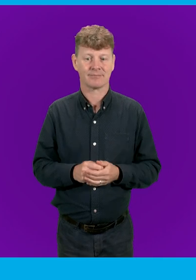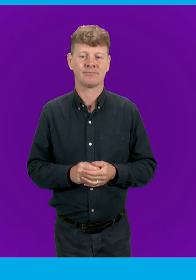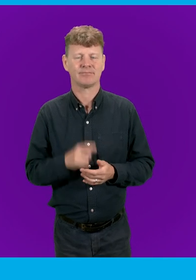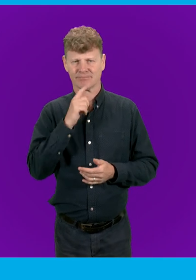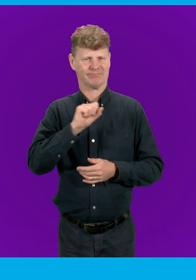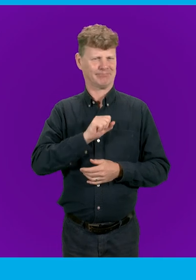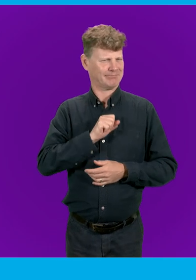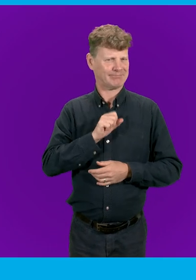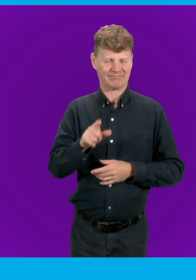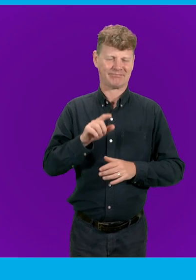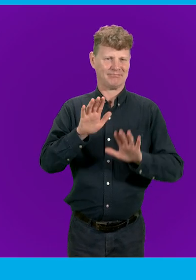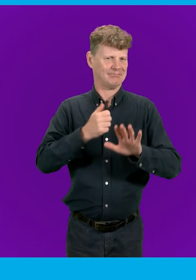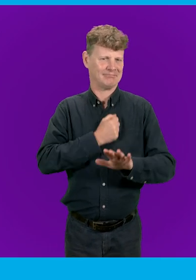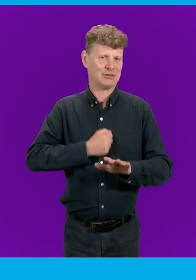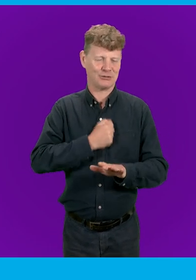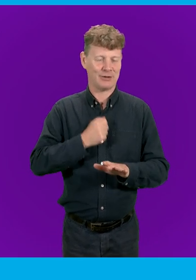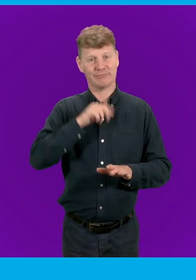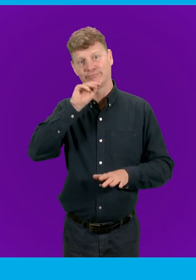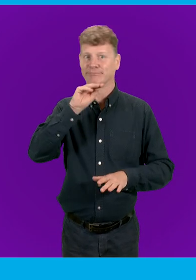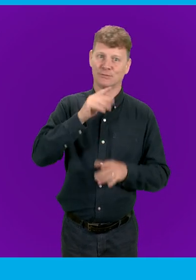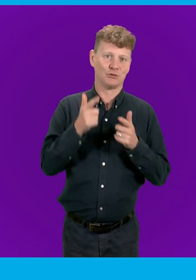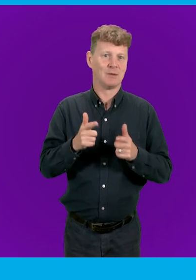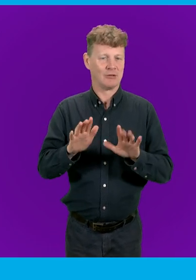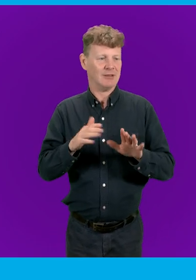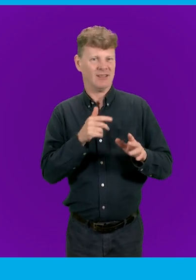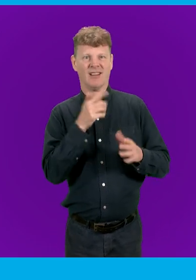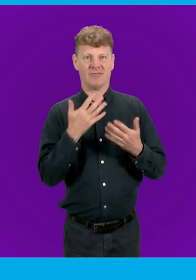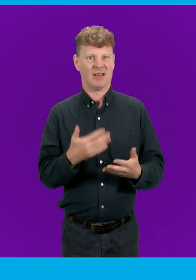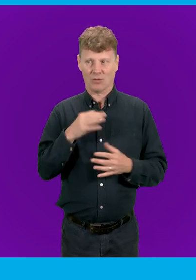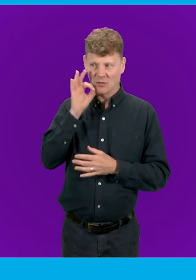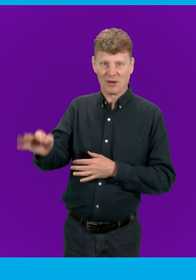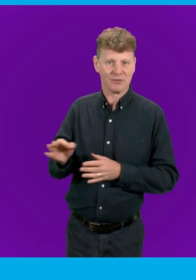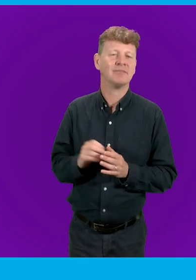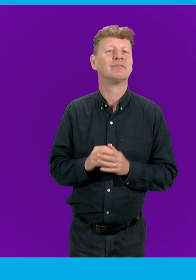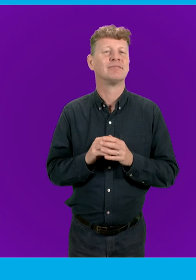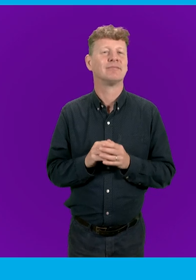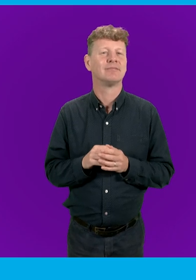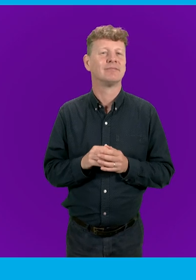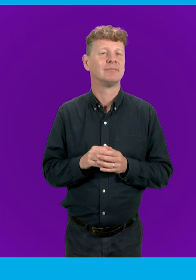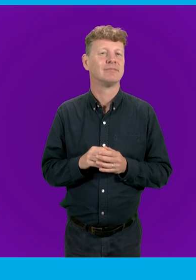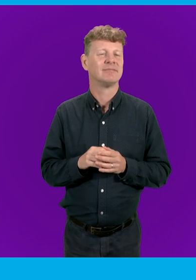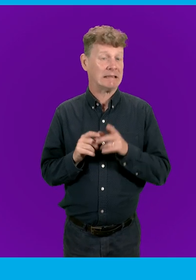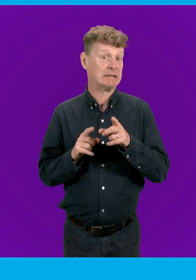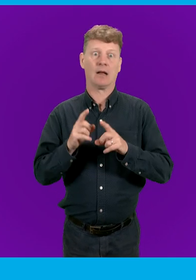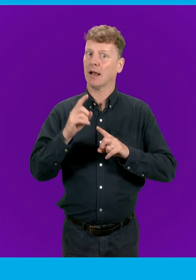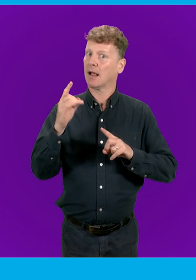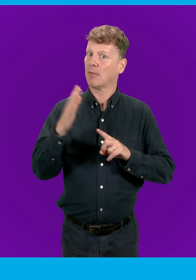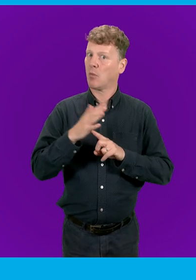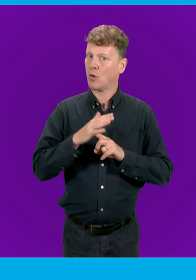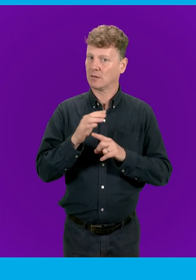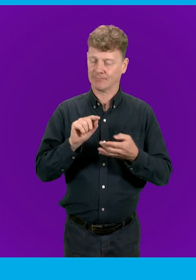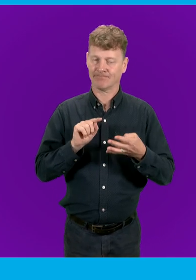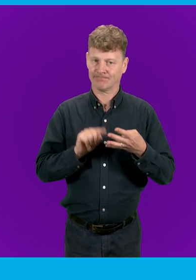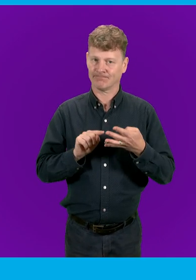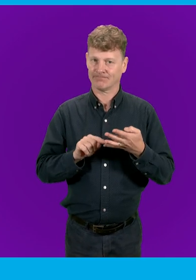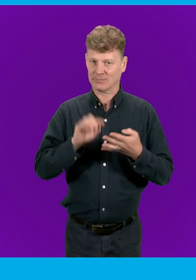Sorry. I'm talking too much. I'll let you guys talk some more. So why are... It's a really important one, and I think